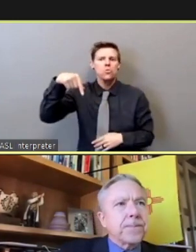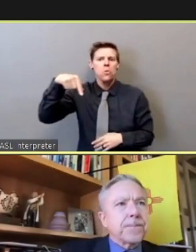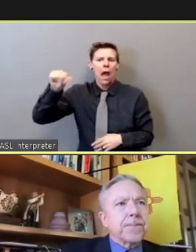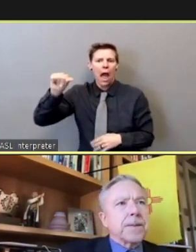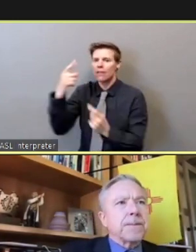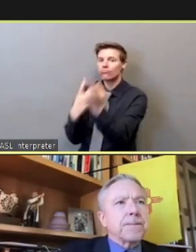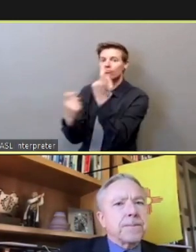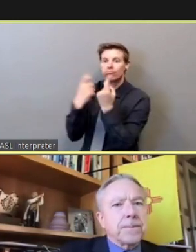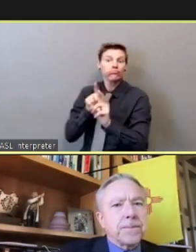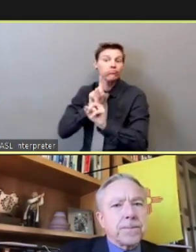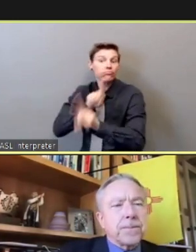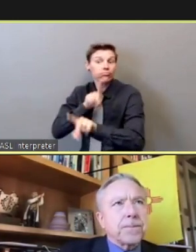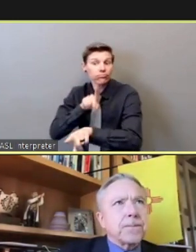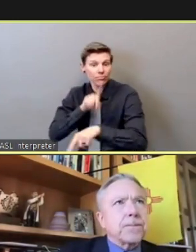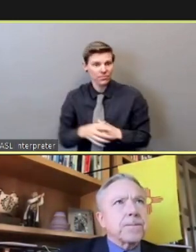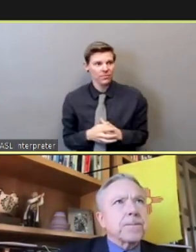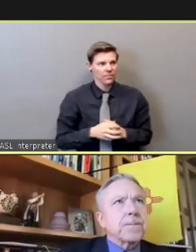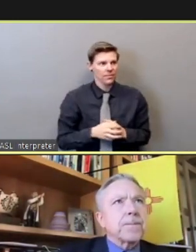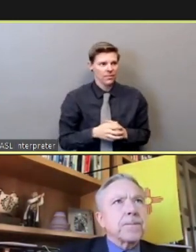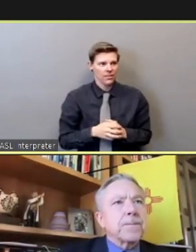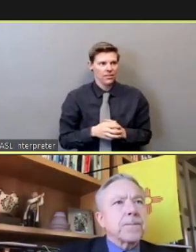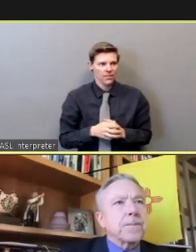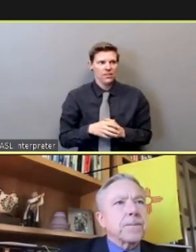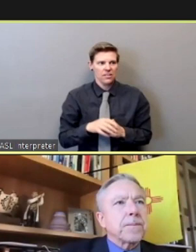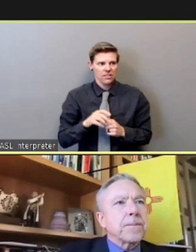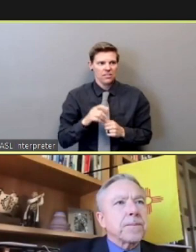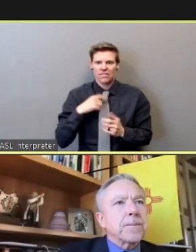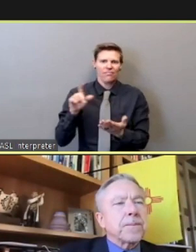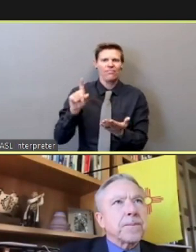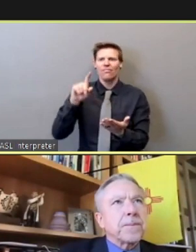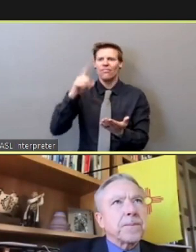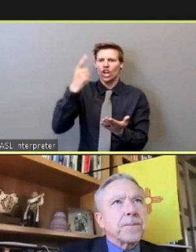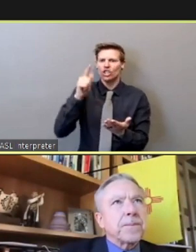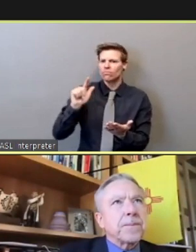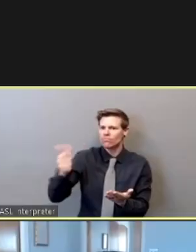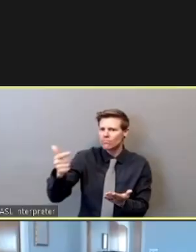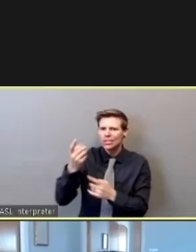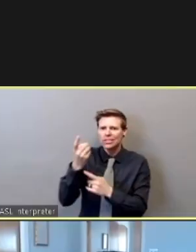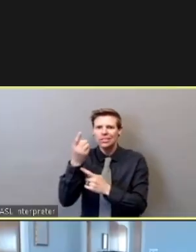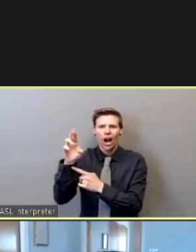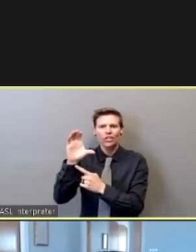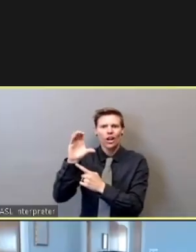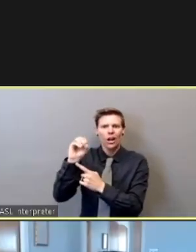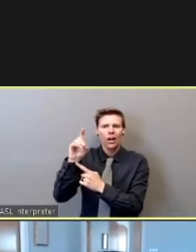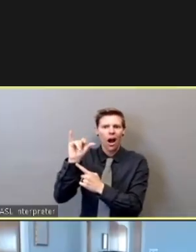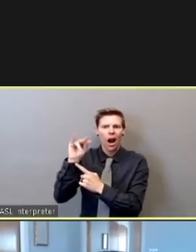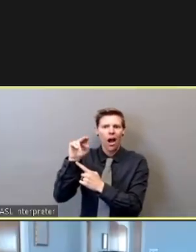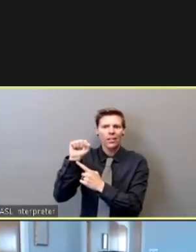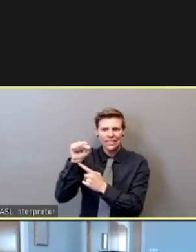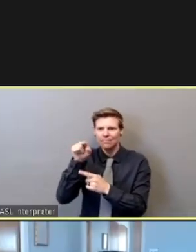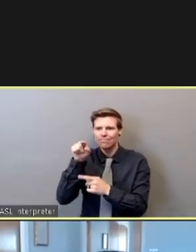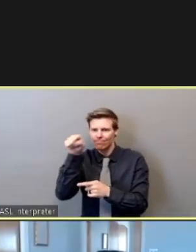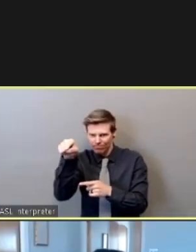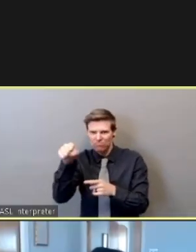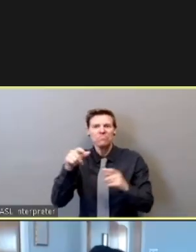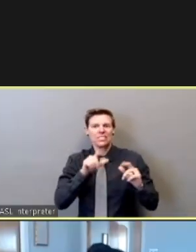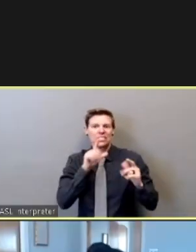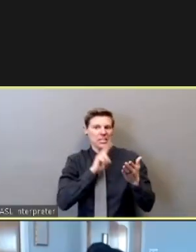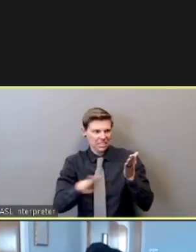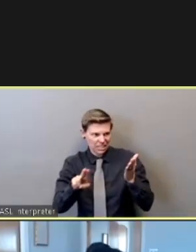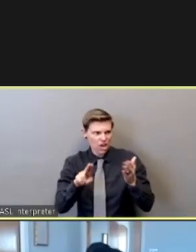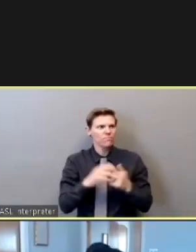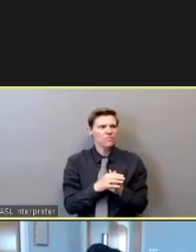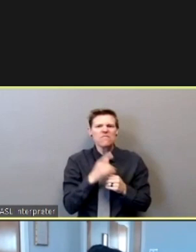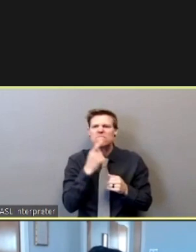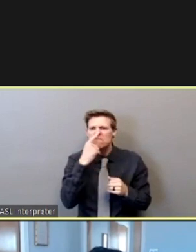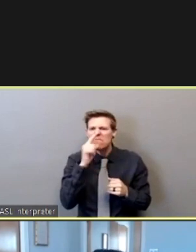up is Dr. Collins. Go ahead when you're ready. Okay, thanks, Alex. Please progress to the first slide.